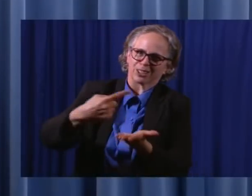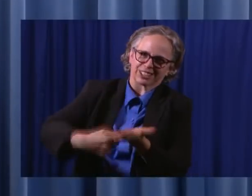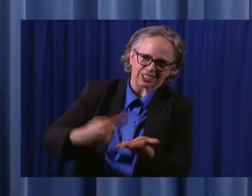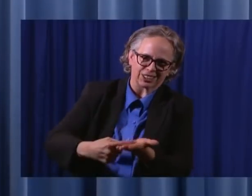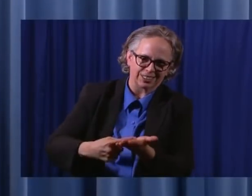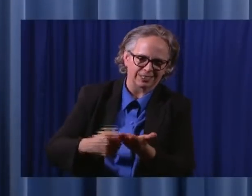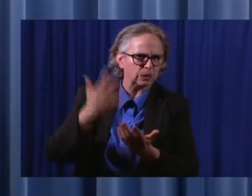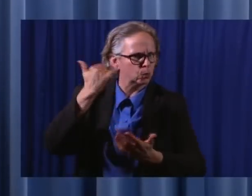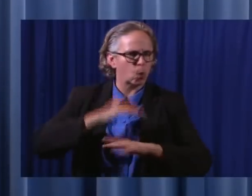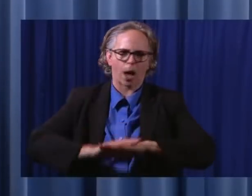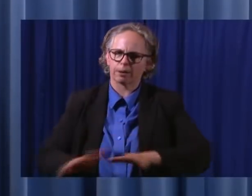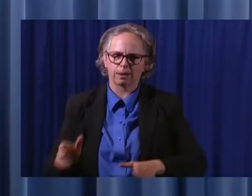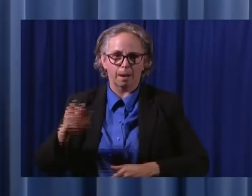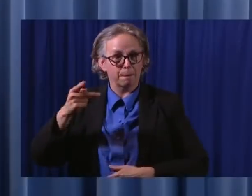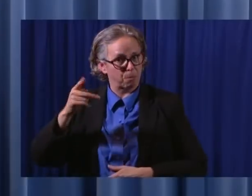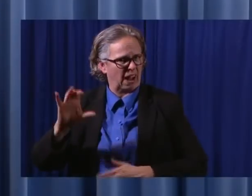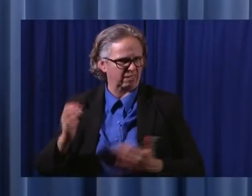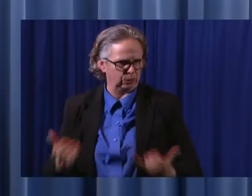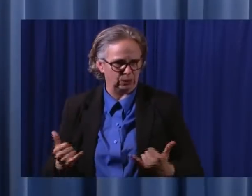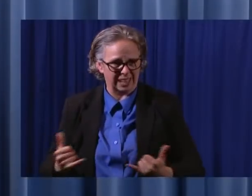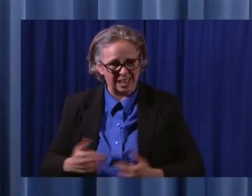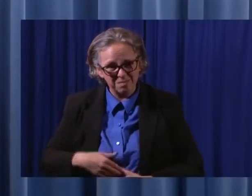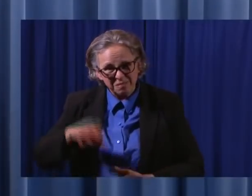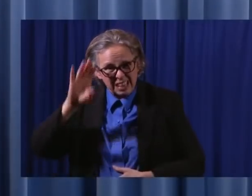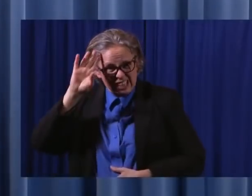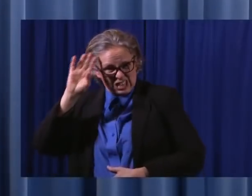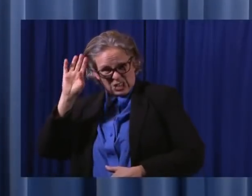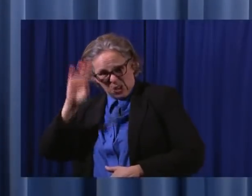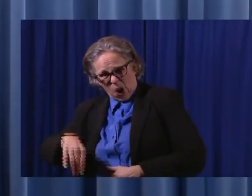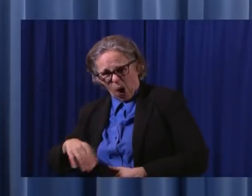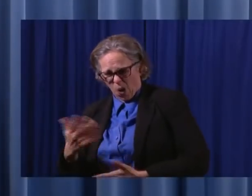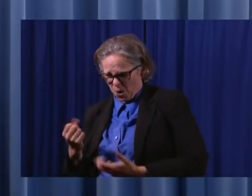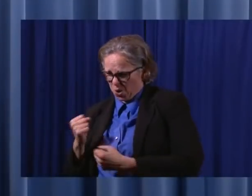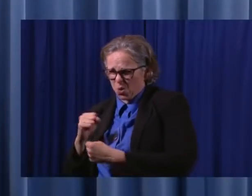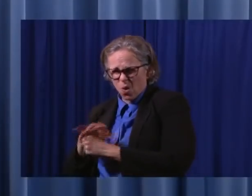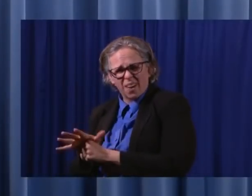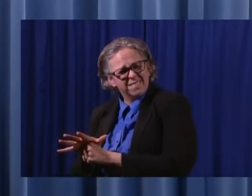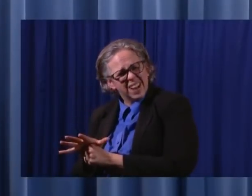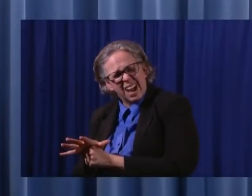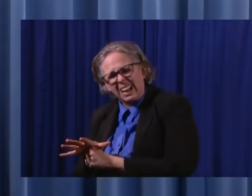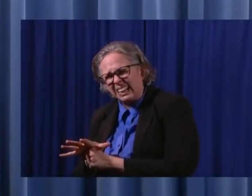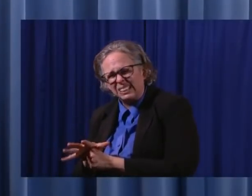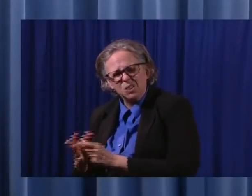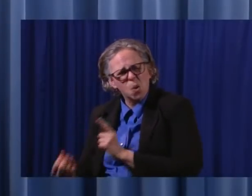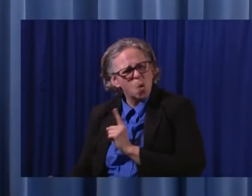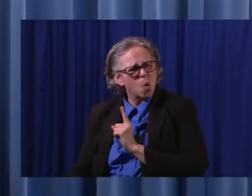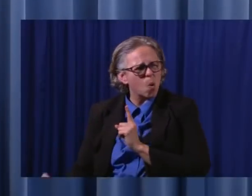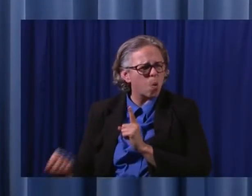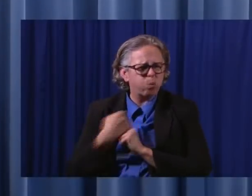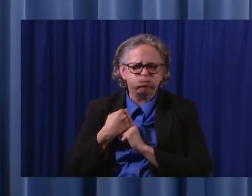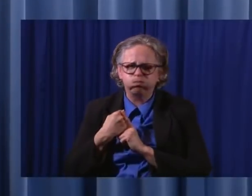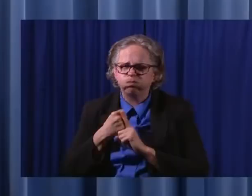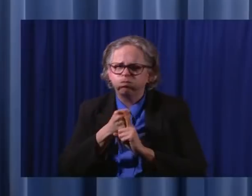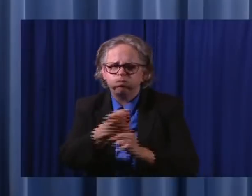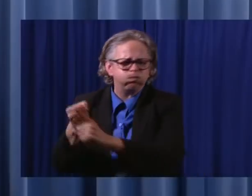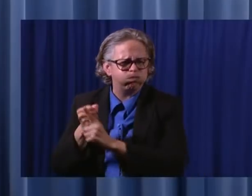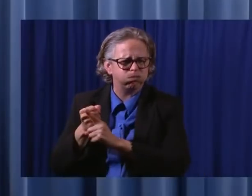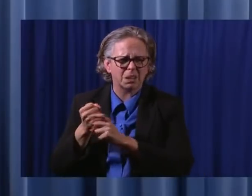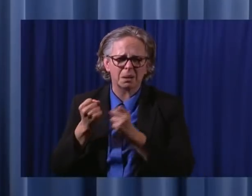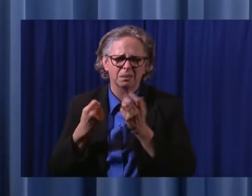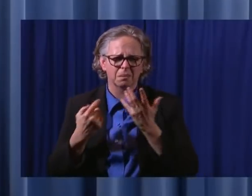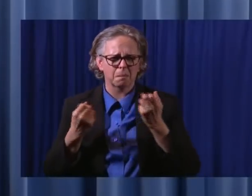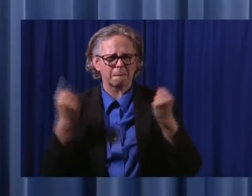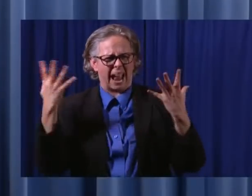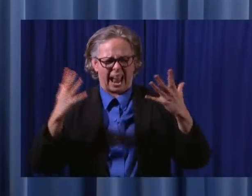spotlight on a lot of disparities in Ohio and across our country. Shined a spotlight on disparities faced